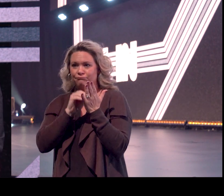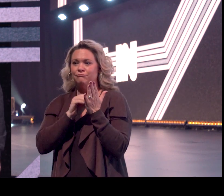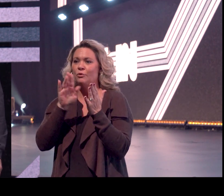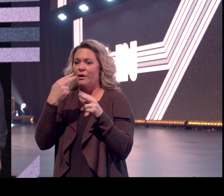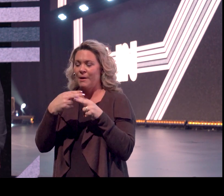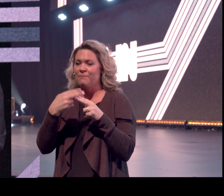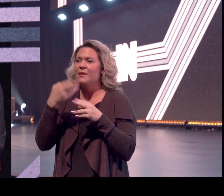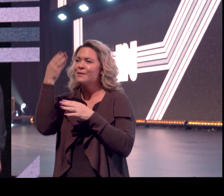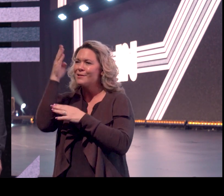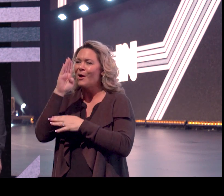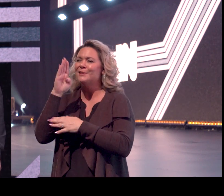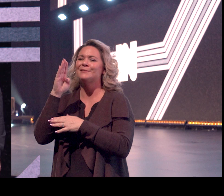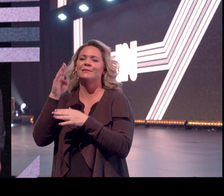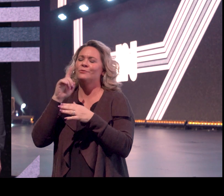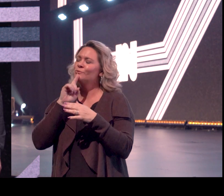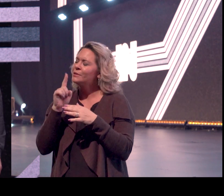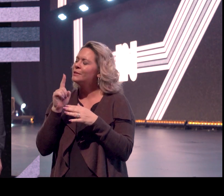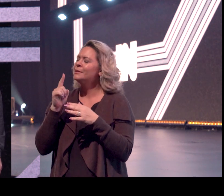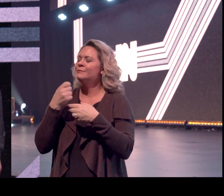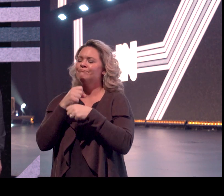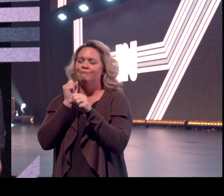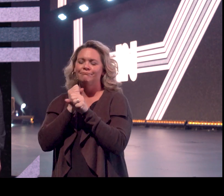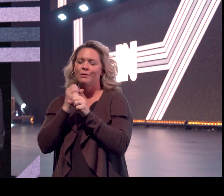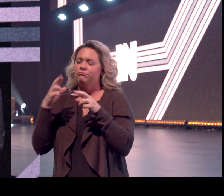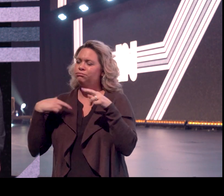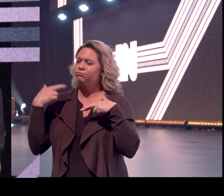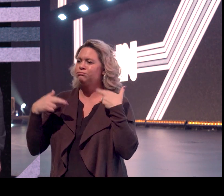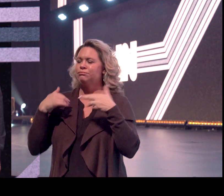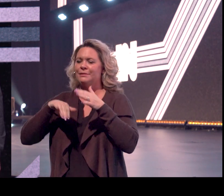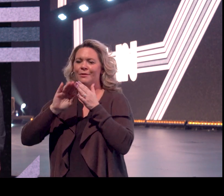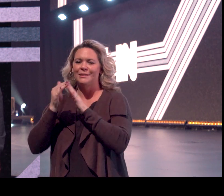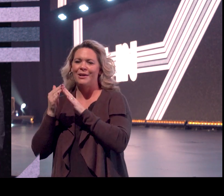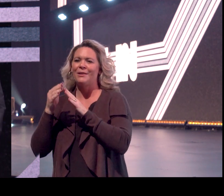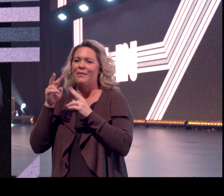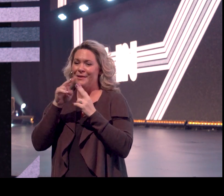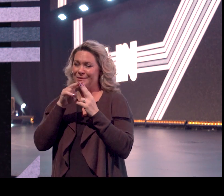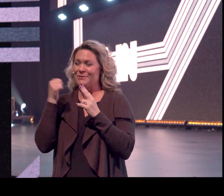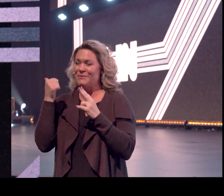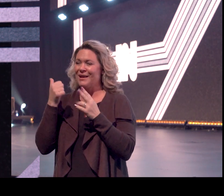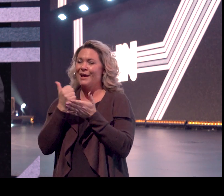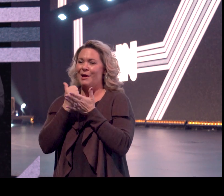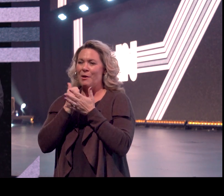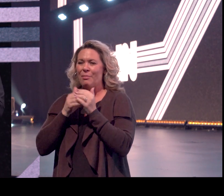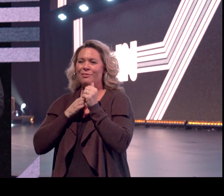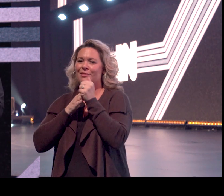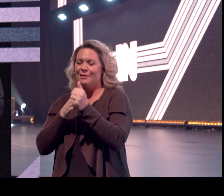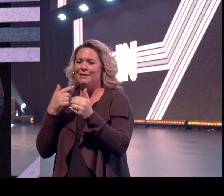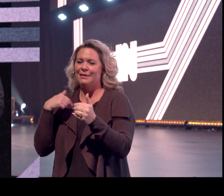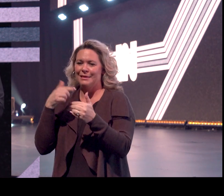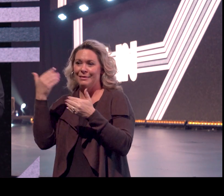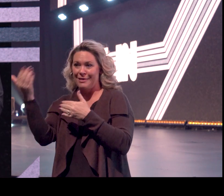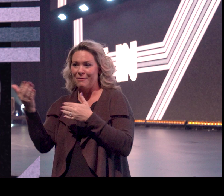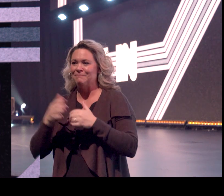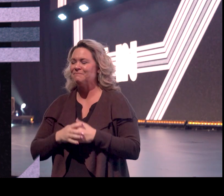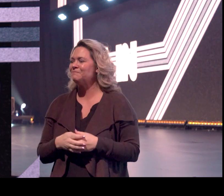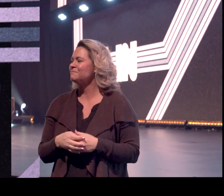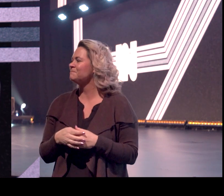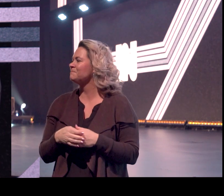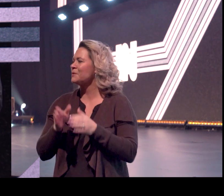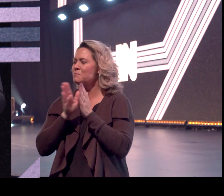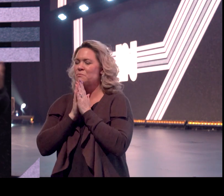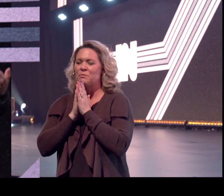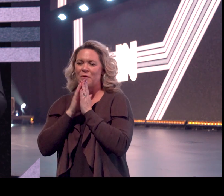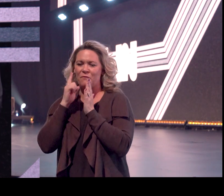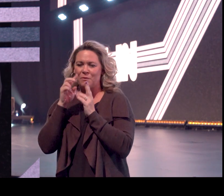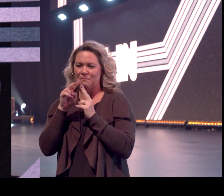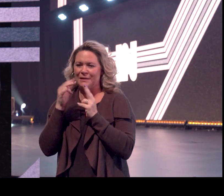list because God is going to create a revival downtown and these two are going to help lead the charge. And so would we pray for them right